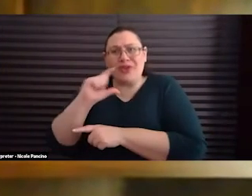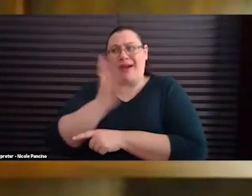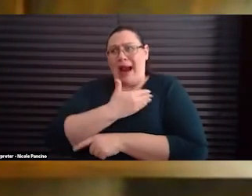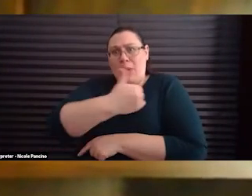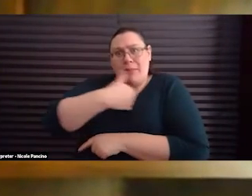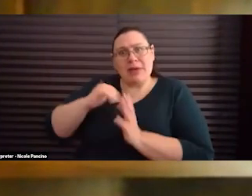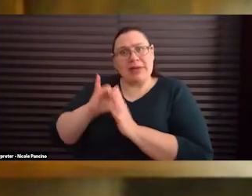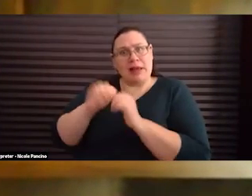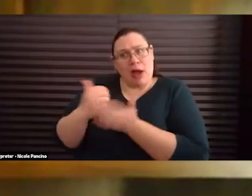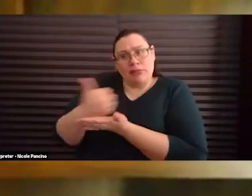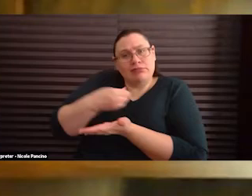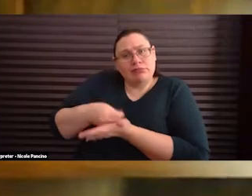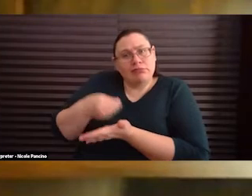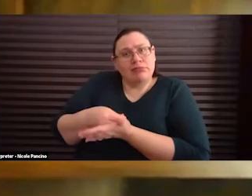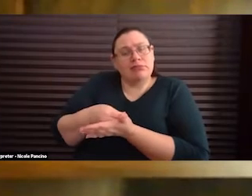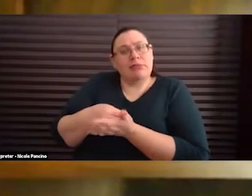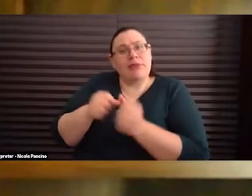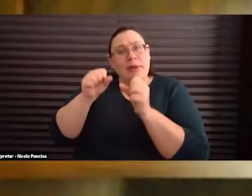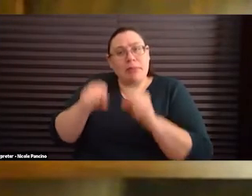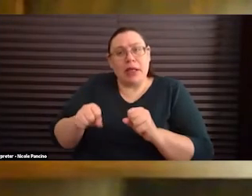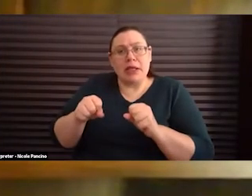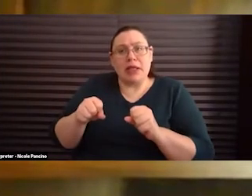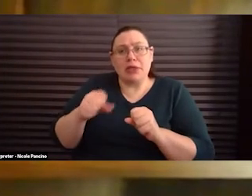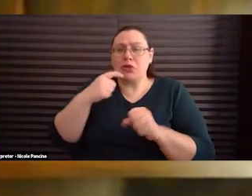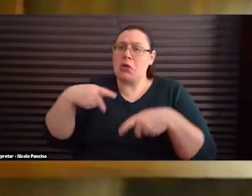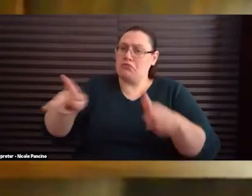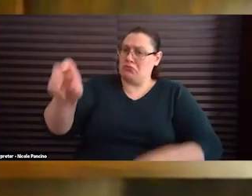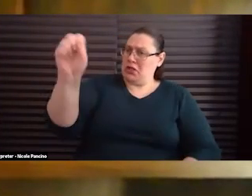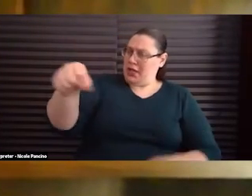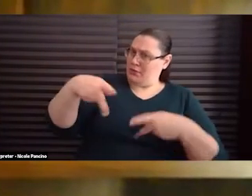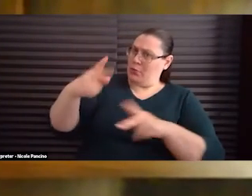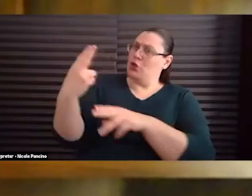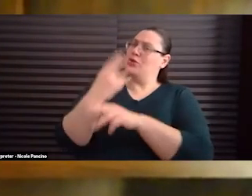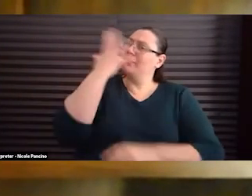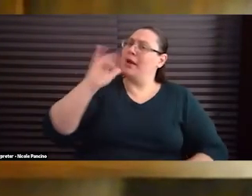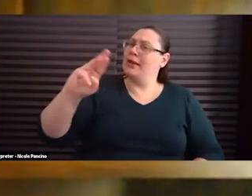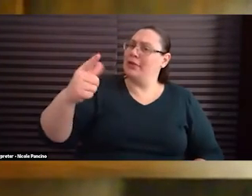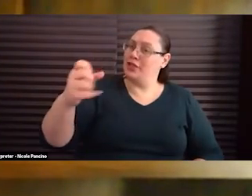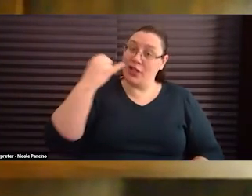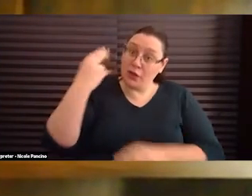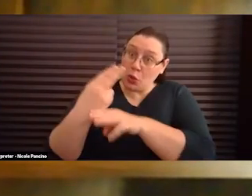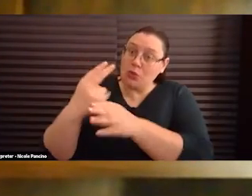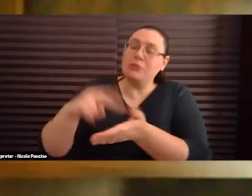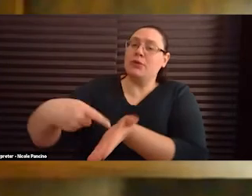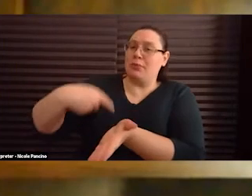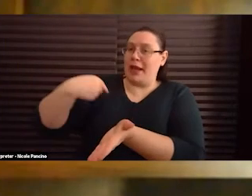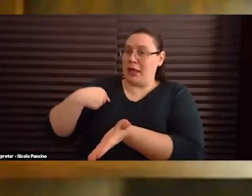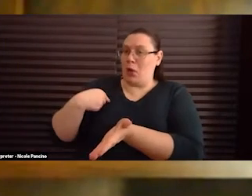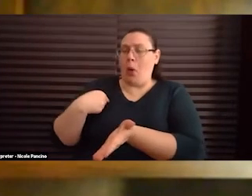living. It's the ability to say, yes, you can use my image and I'll receive compensation for that, and the ability to say